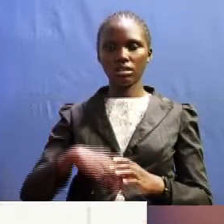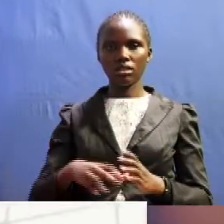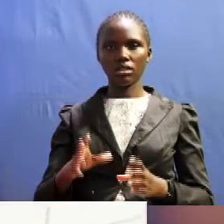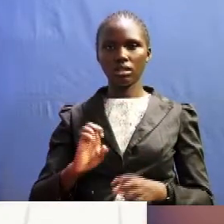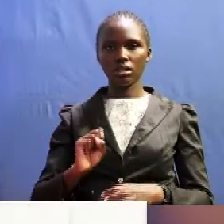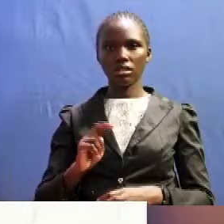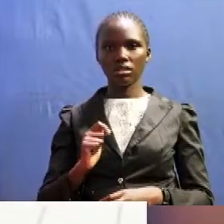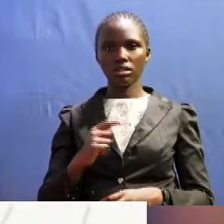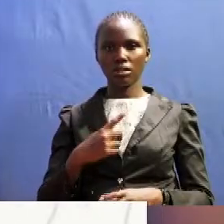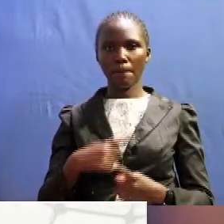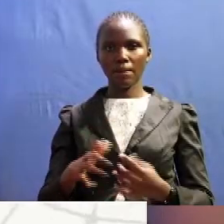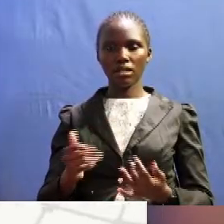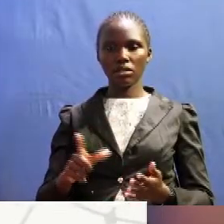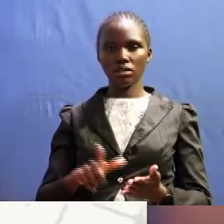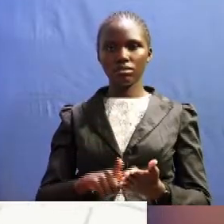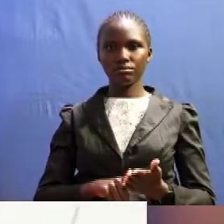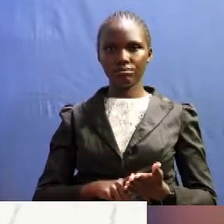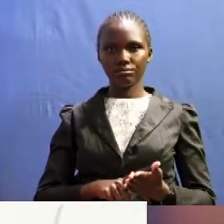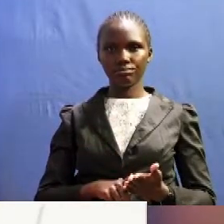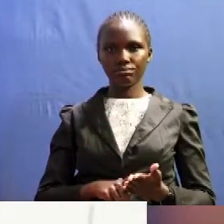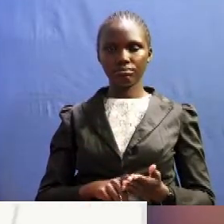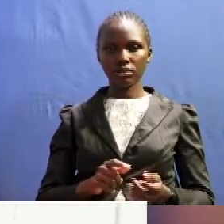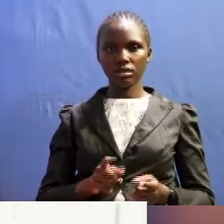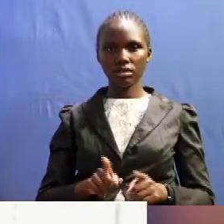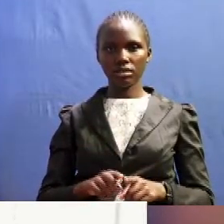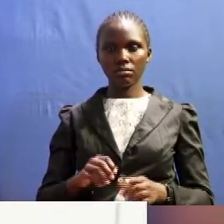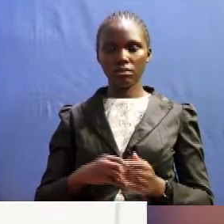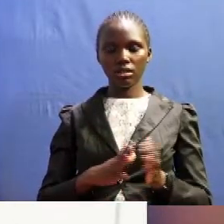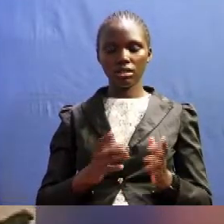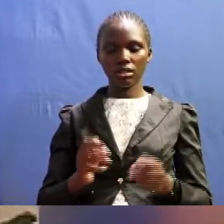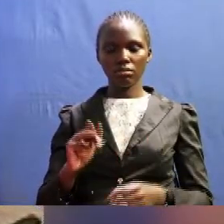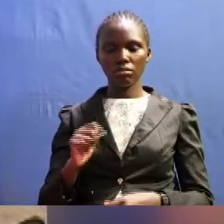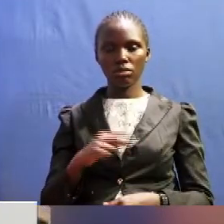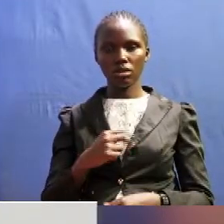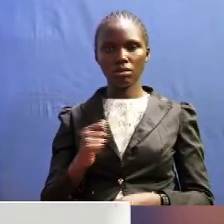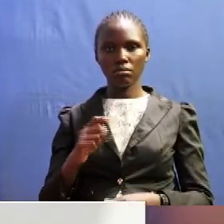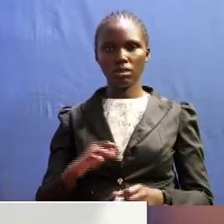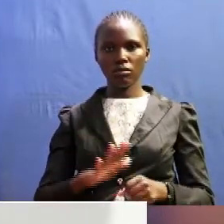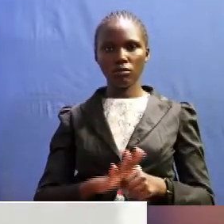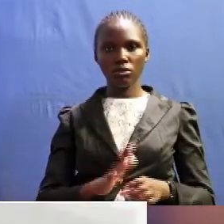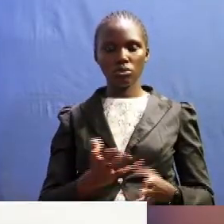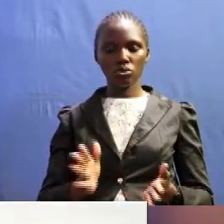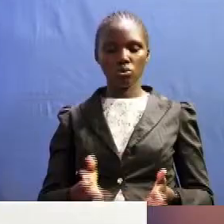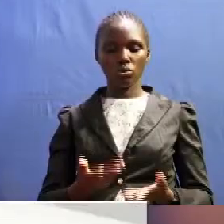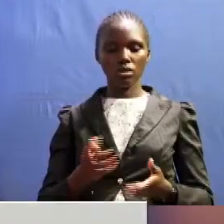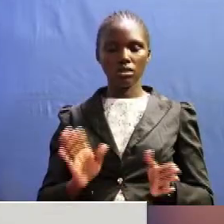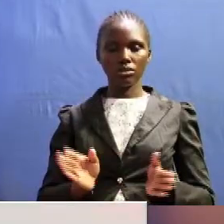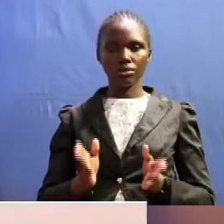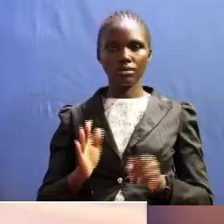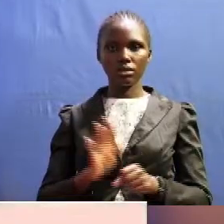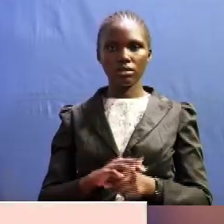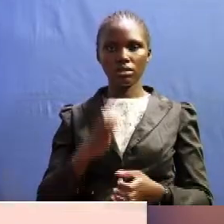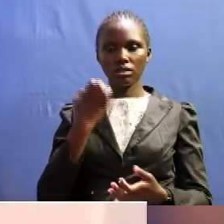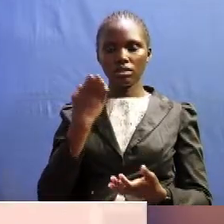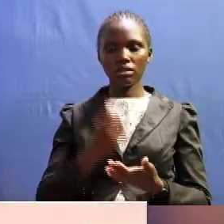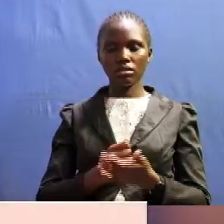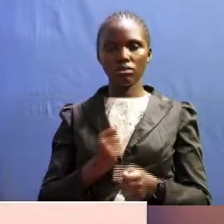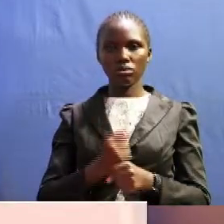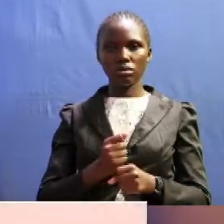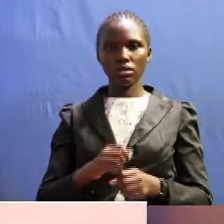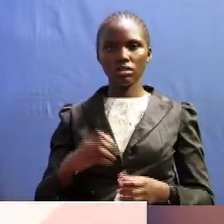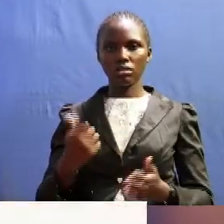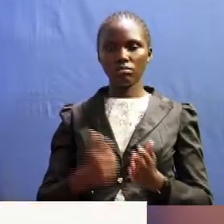executive than the legislature. Minority Leader Junet Mohammed echoed the defense, emphasizing corruption is a national